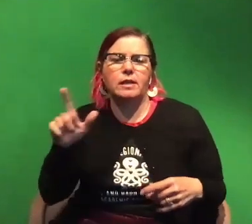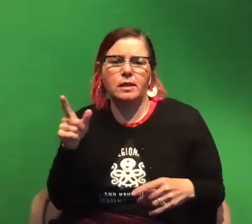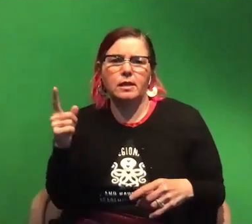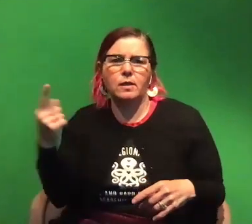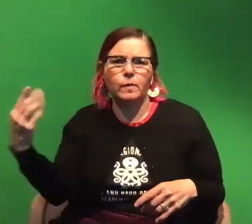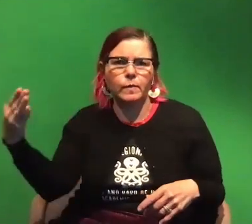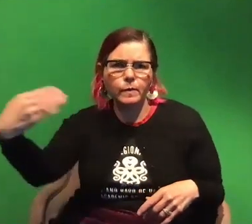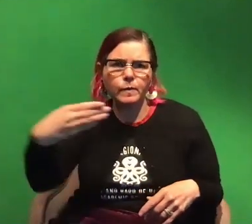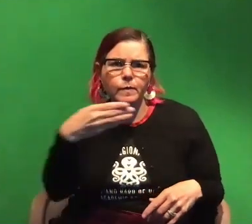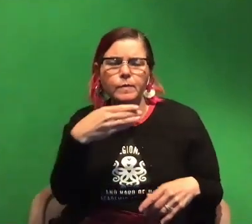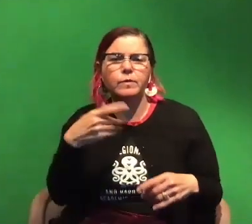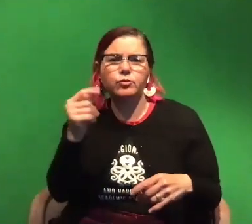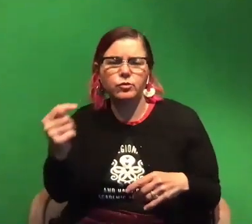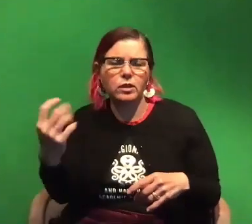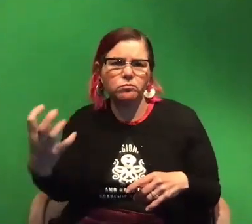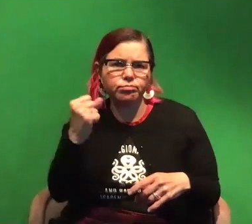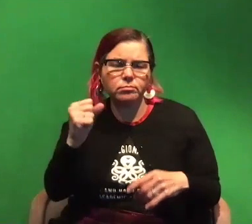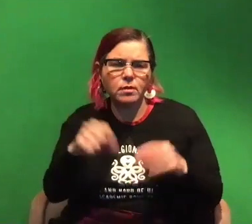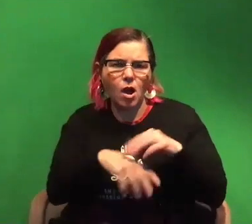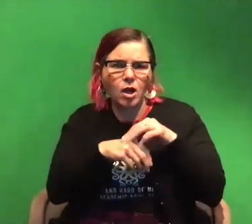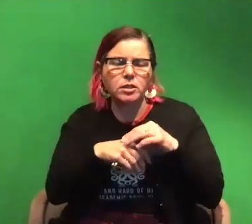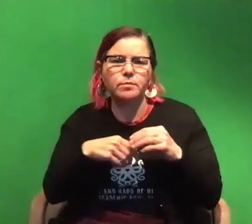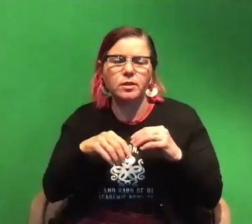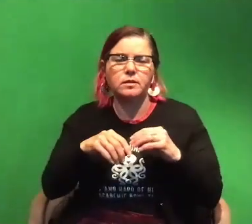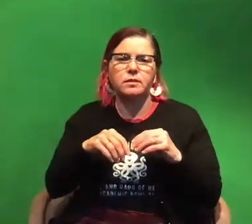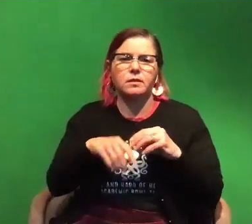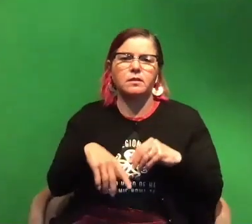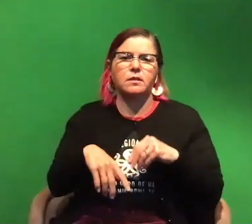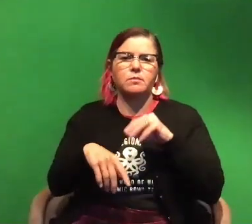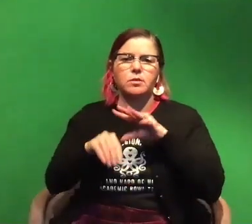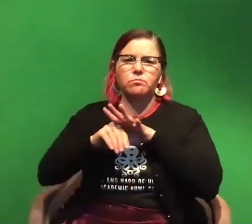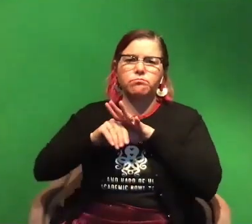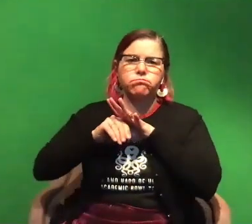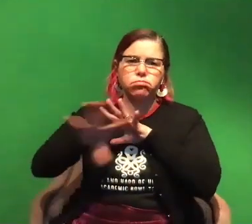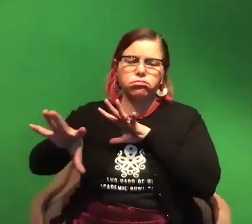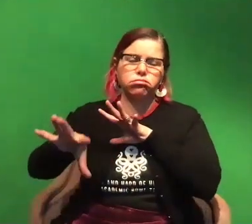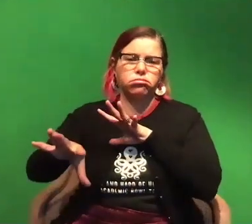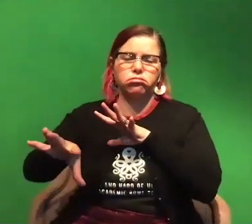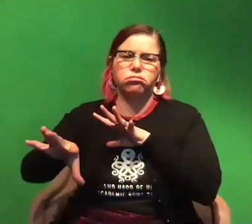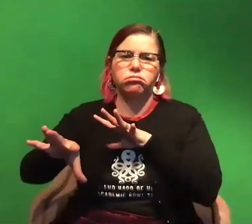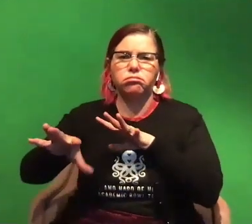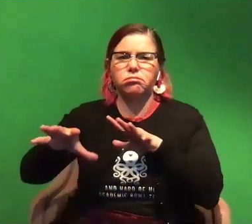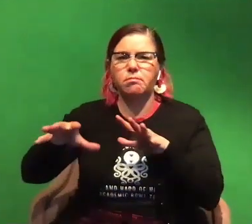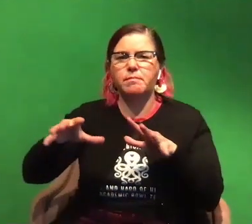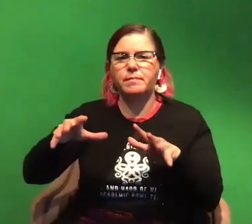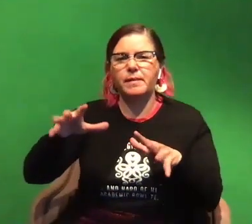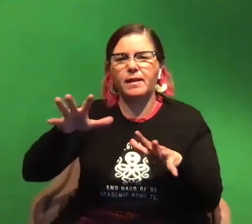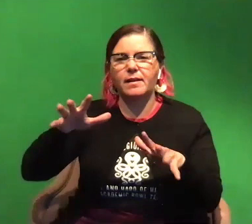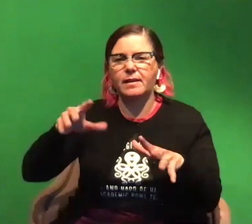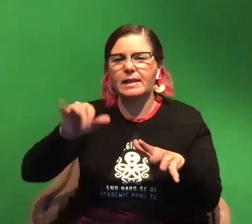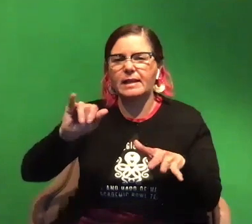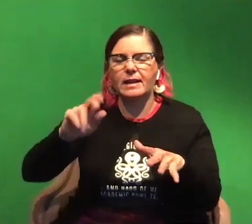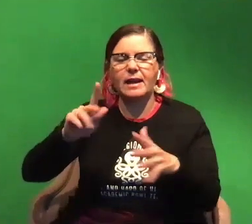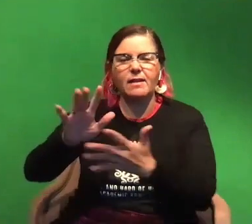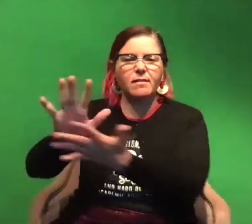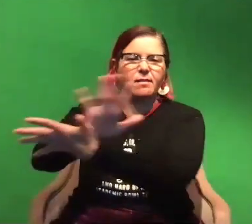over, tries to attack an octopus. It releases a large kind of like a smoke screen of ink